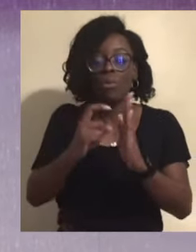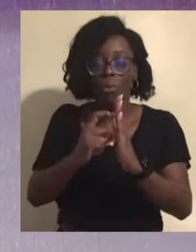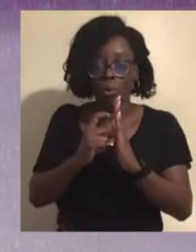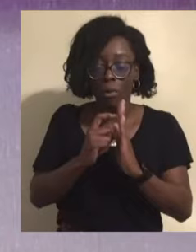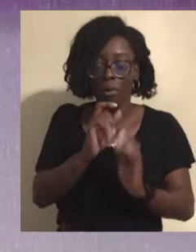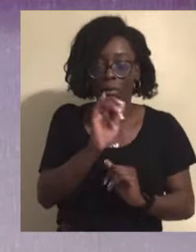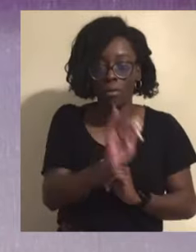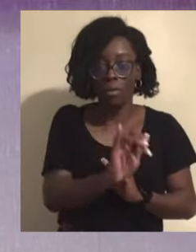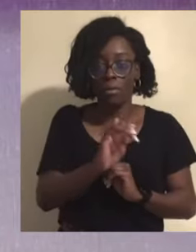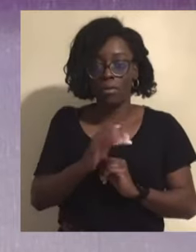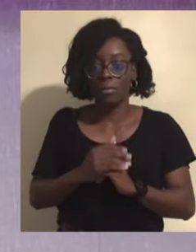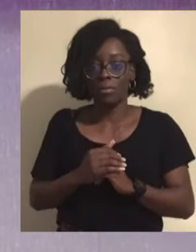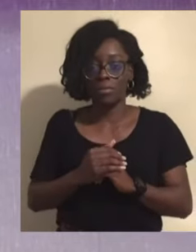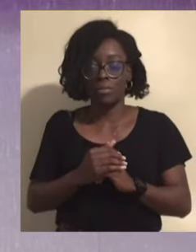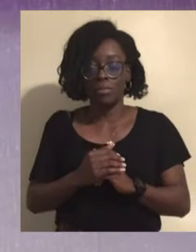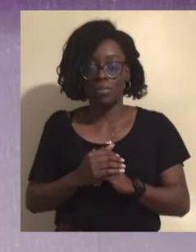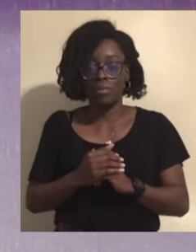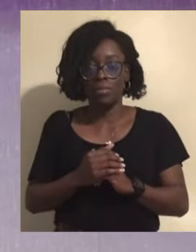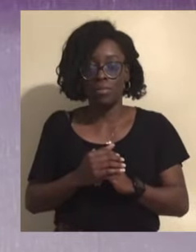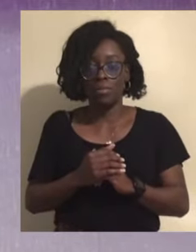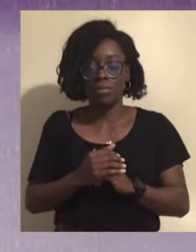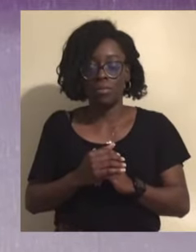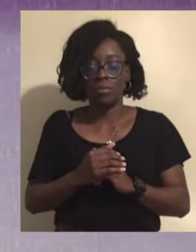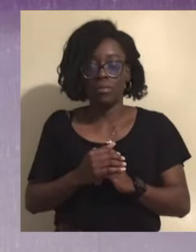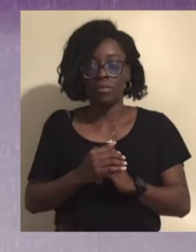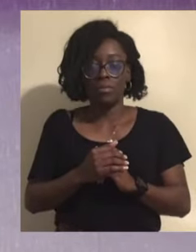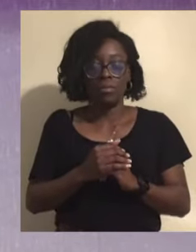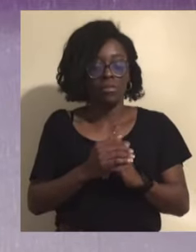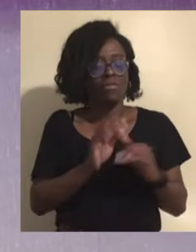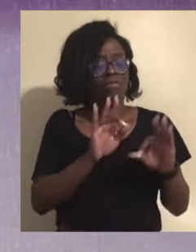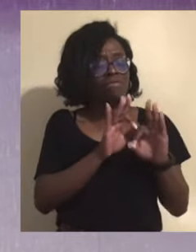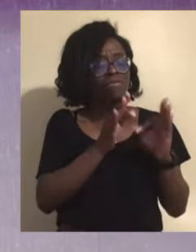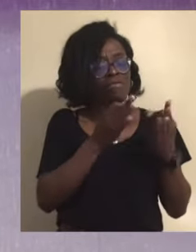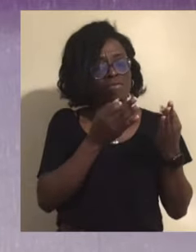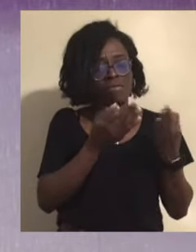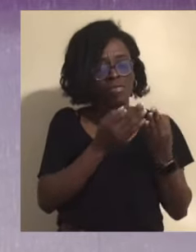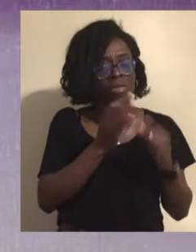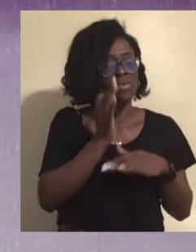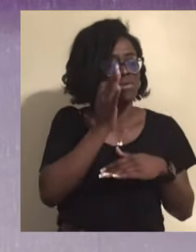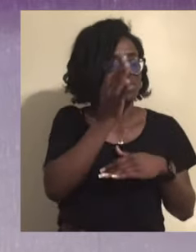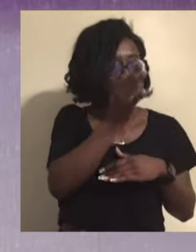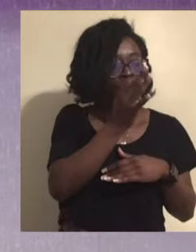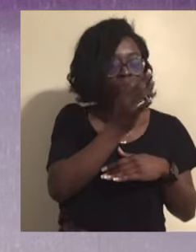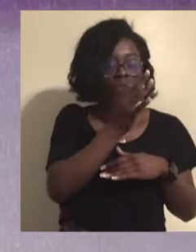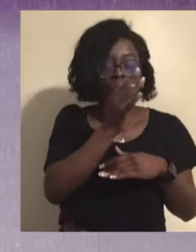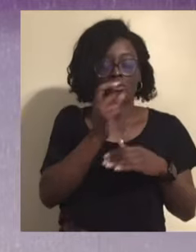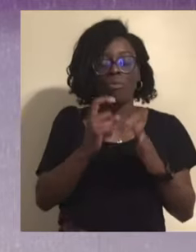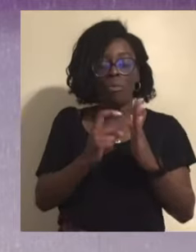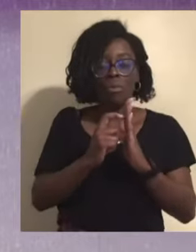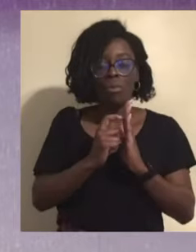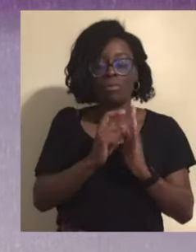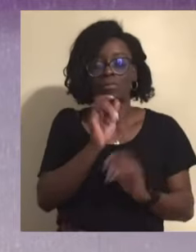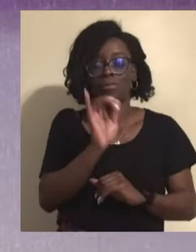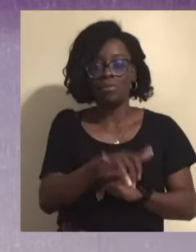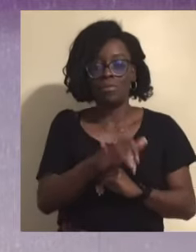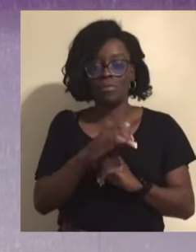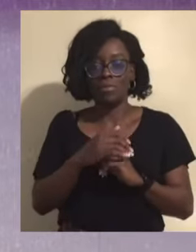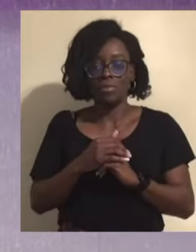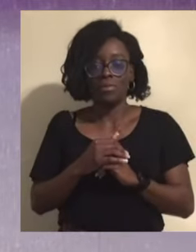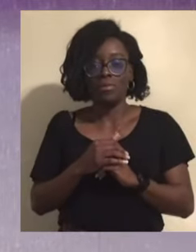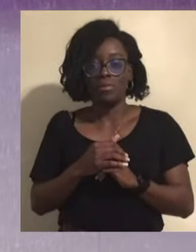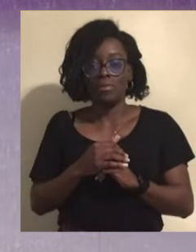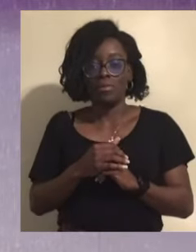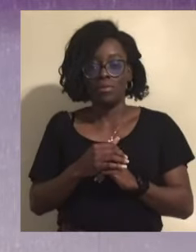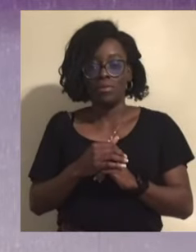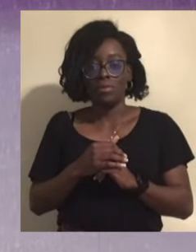Your family's future requires it. And this brings me to my last and final